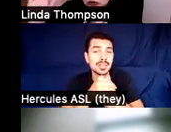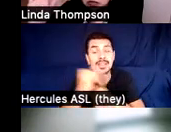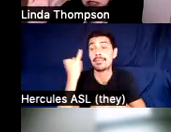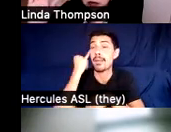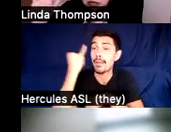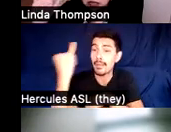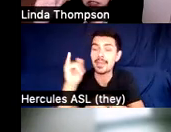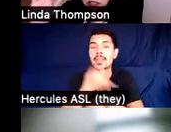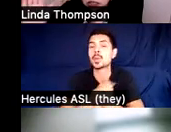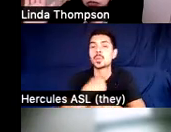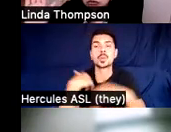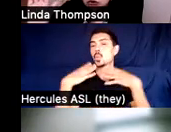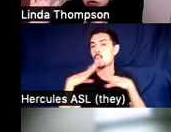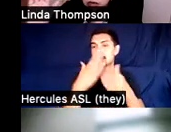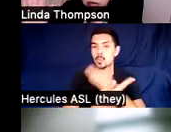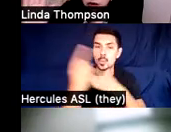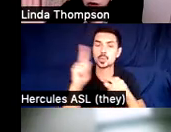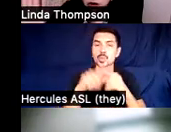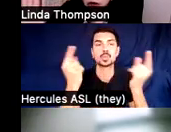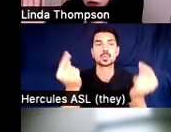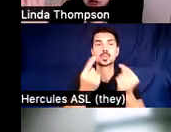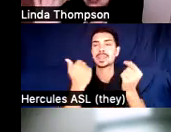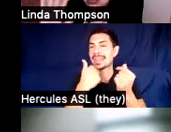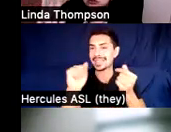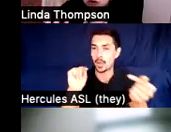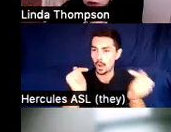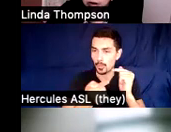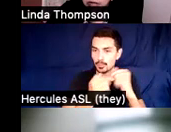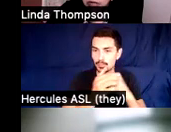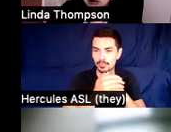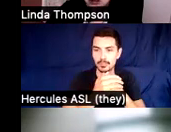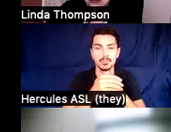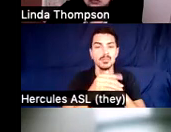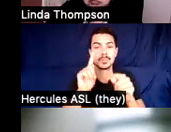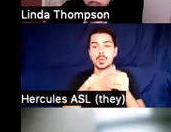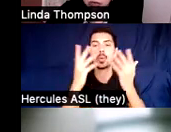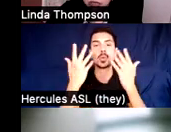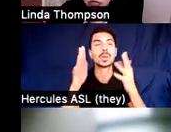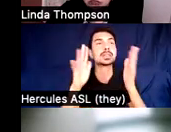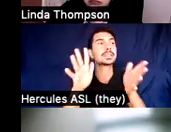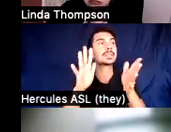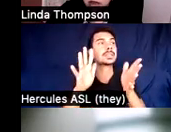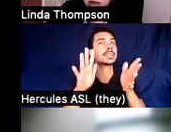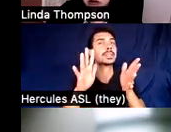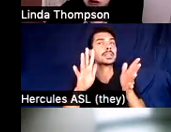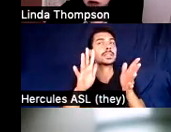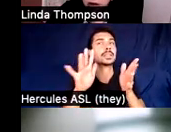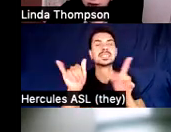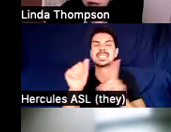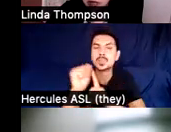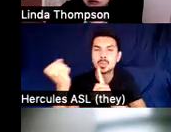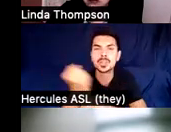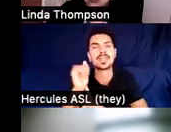we don't want somebody to do any harm to already situations that